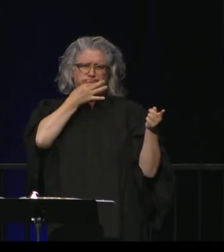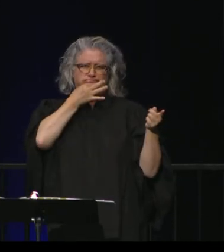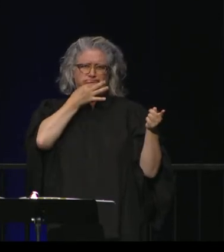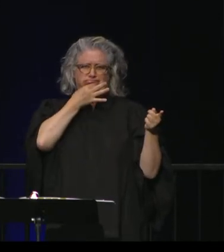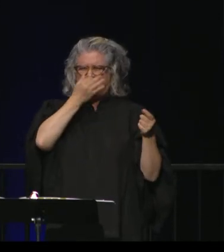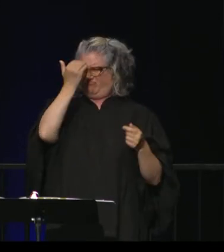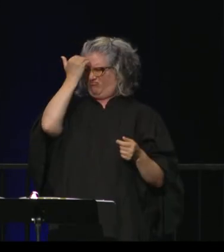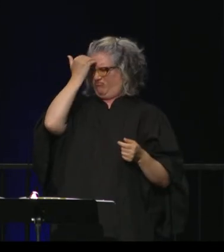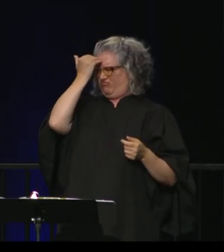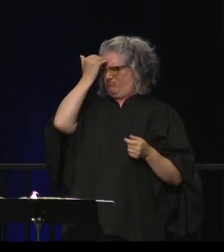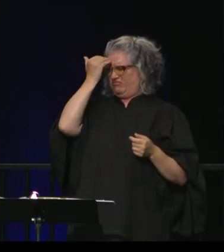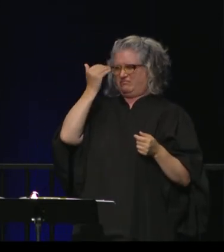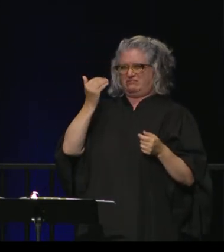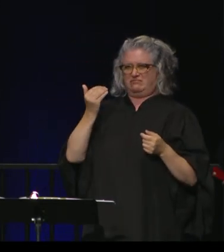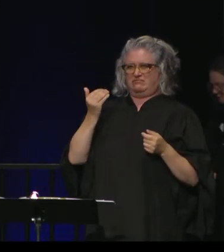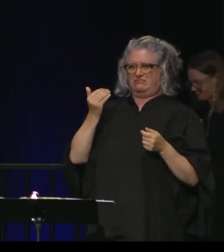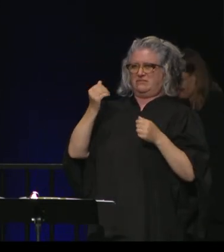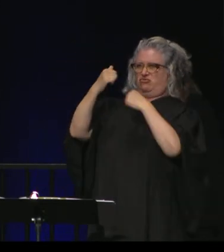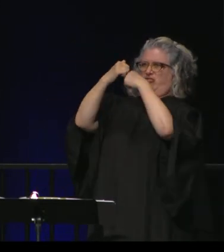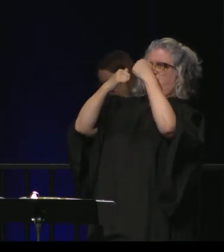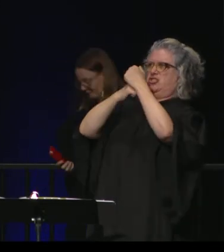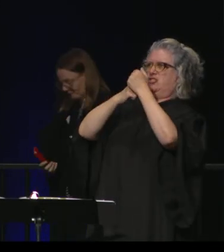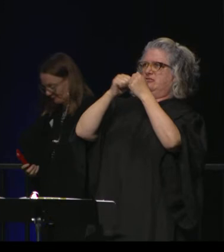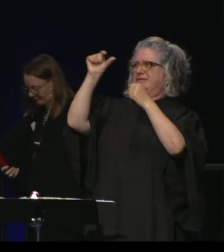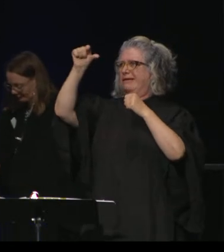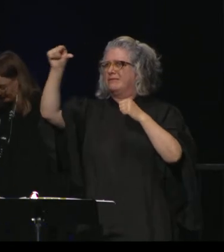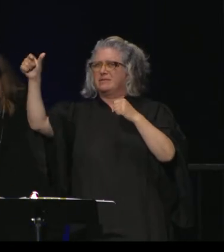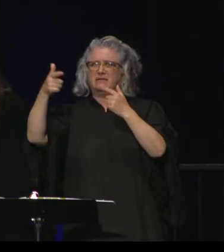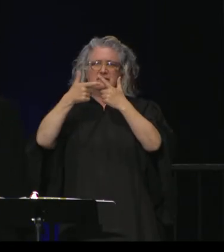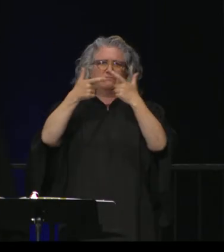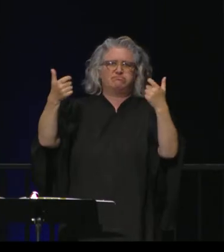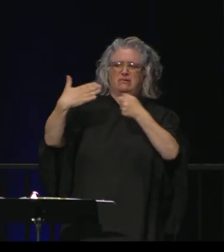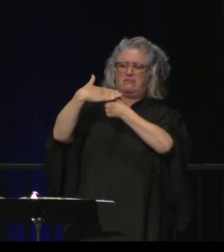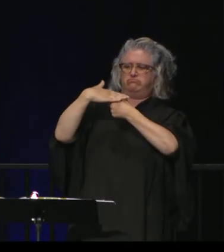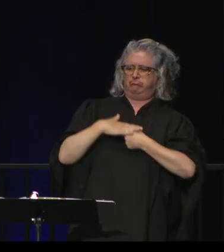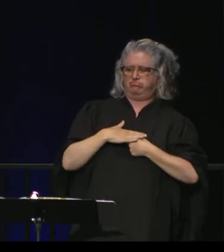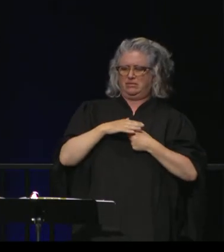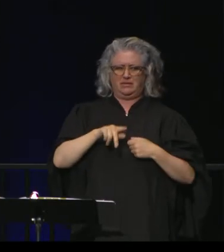the way in which oppressive structures constrain personal freedom.